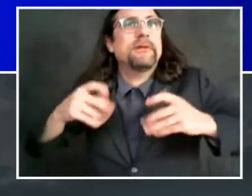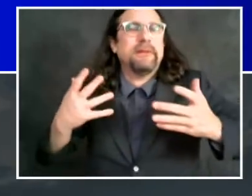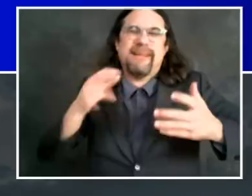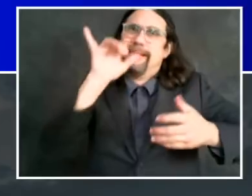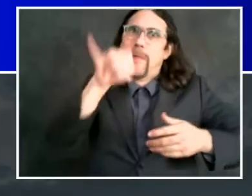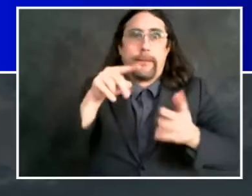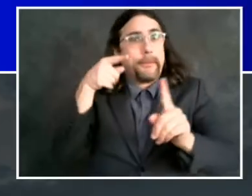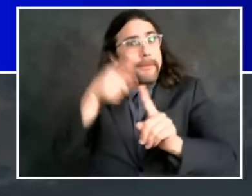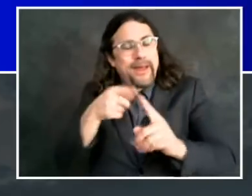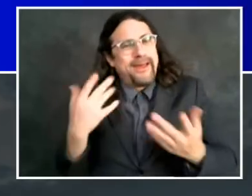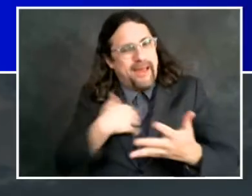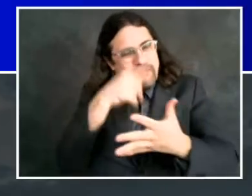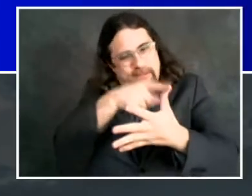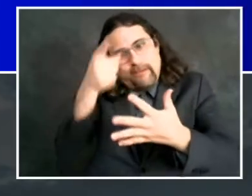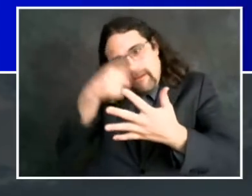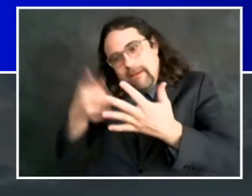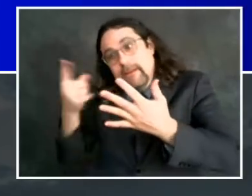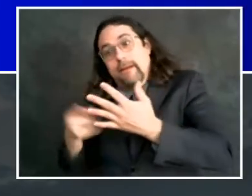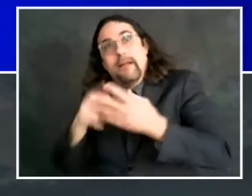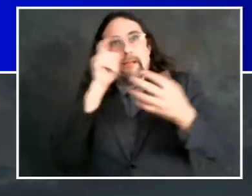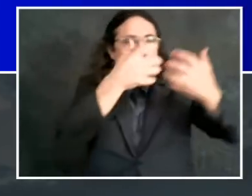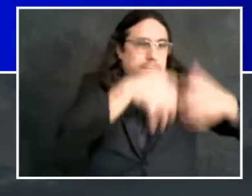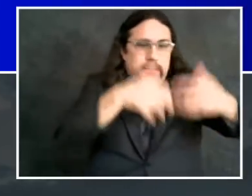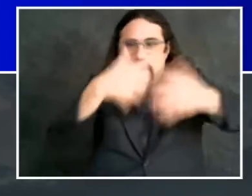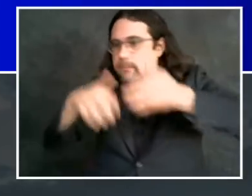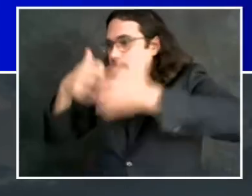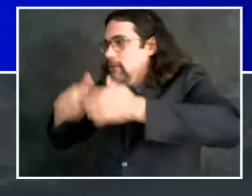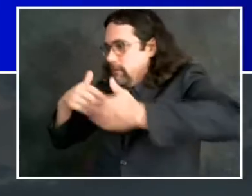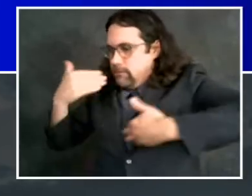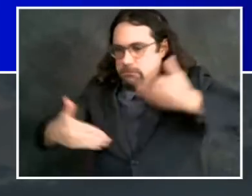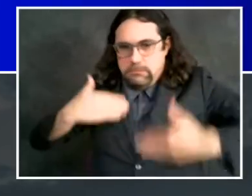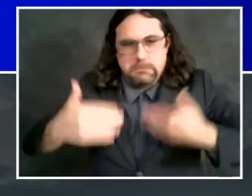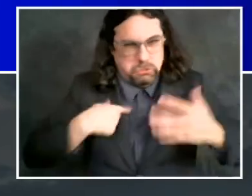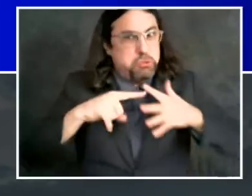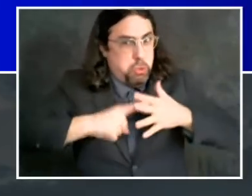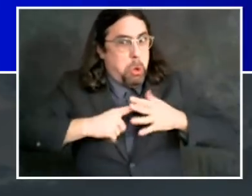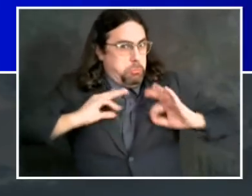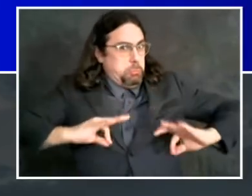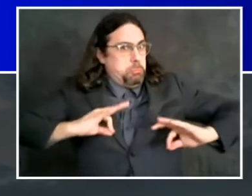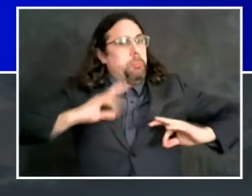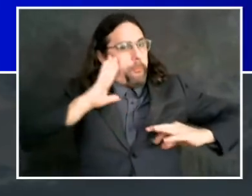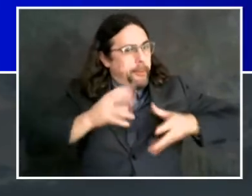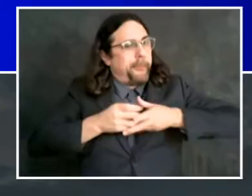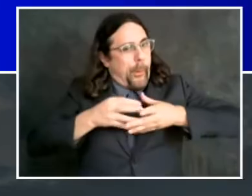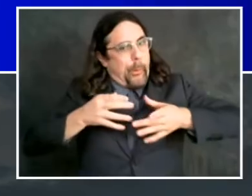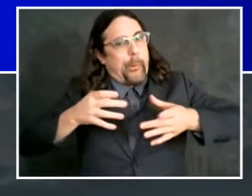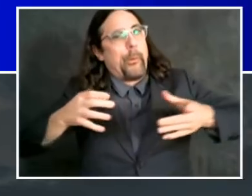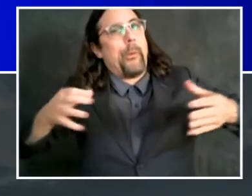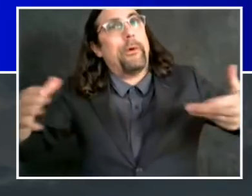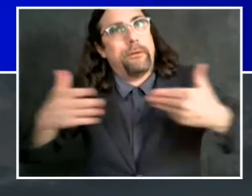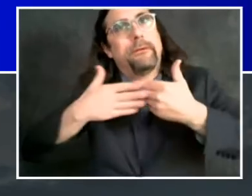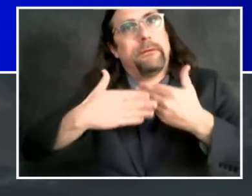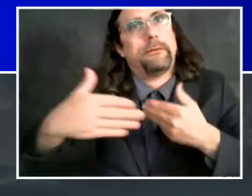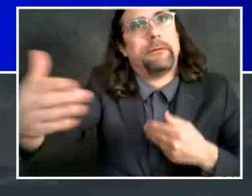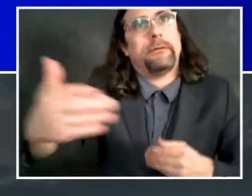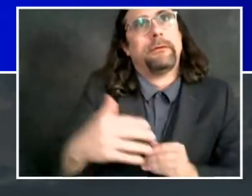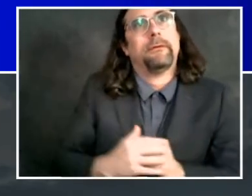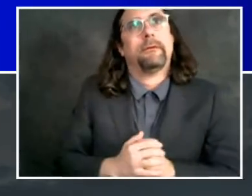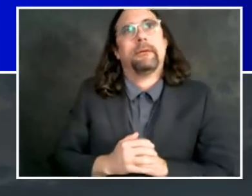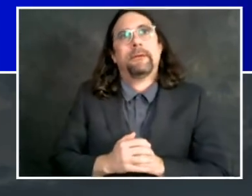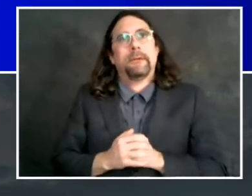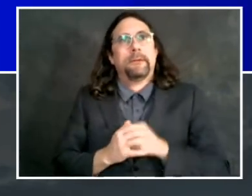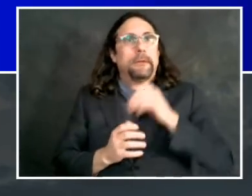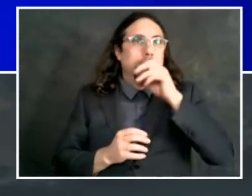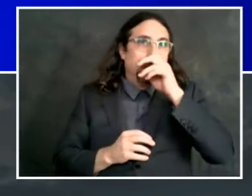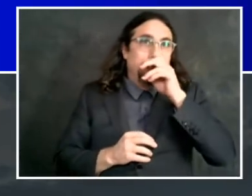tests given each week. So now we're at about 14,000 tests per week. Again, getting